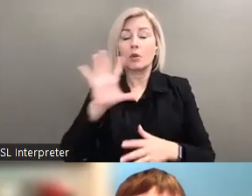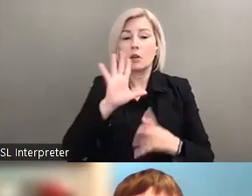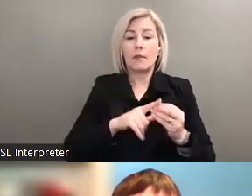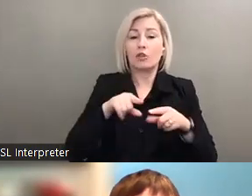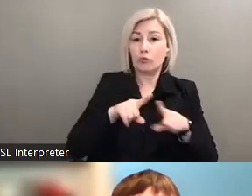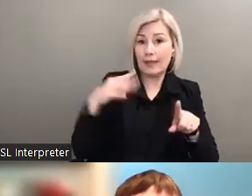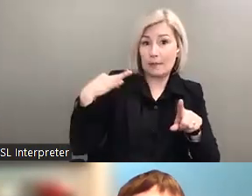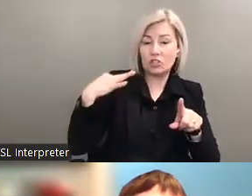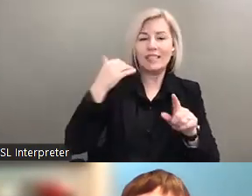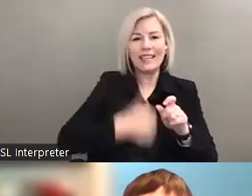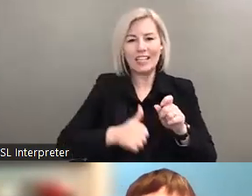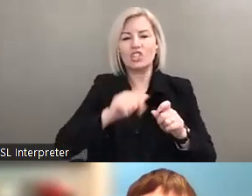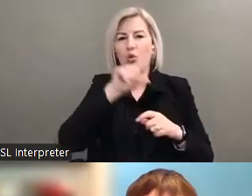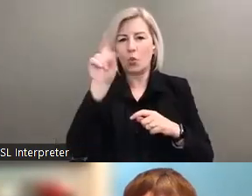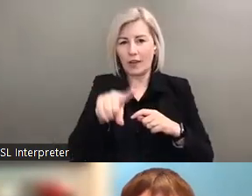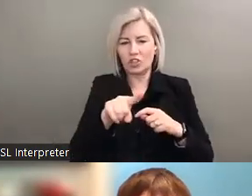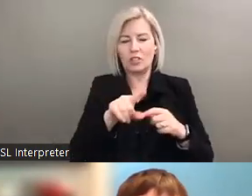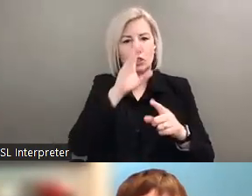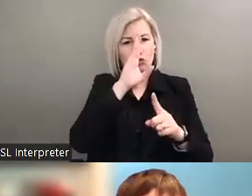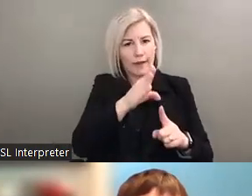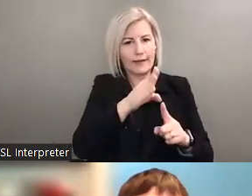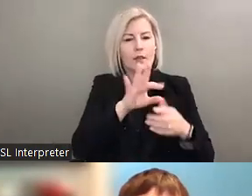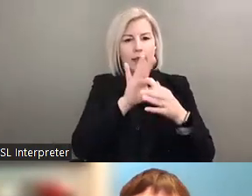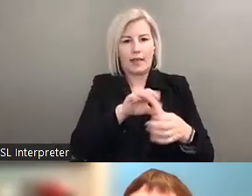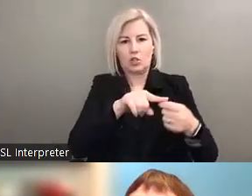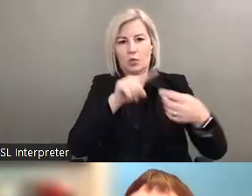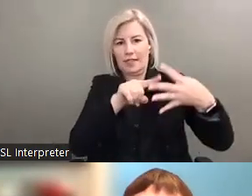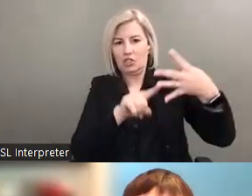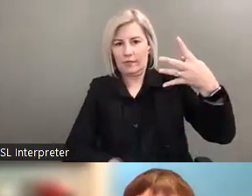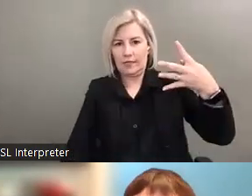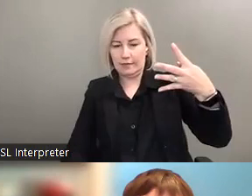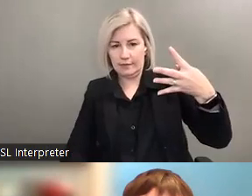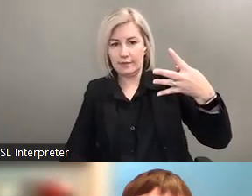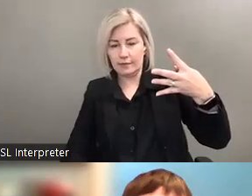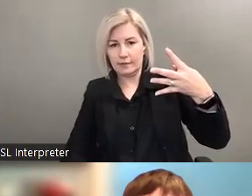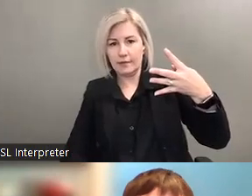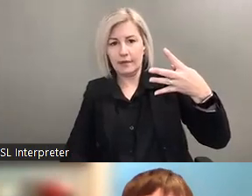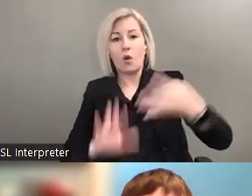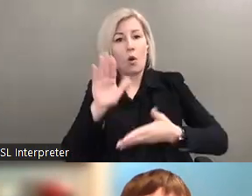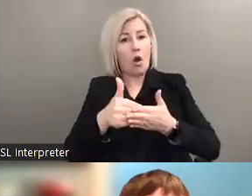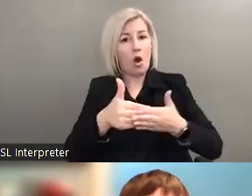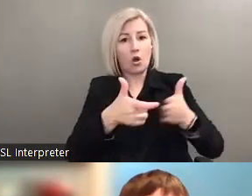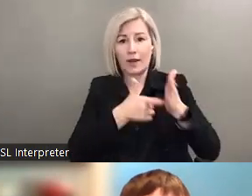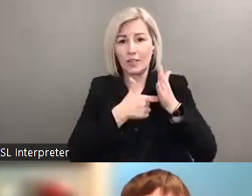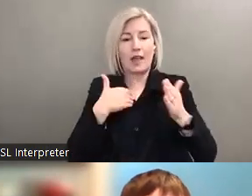each narrative question is directly related to one of these criteria points, and all criteria have equal